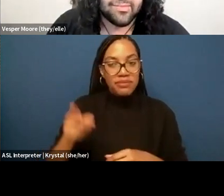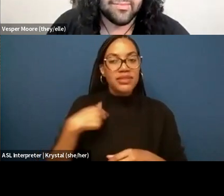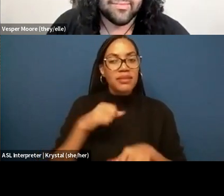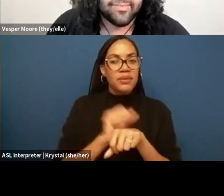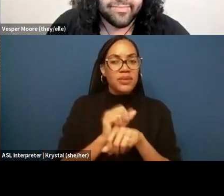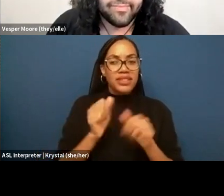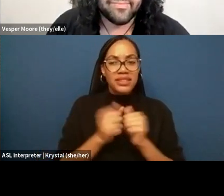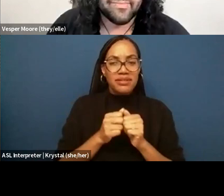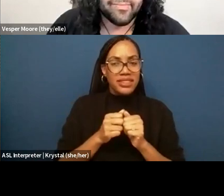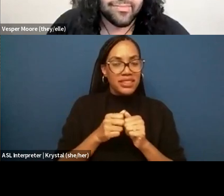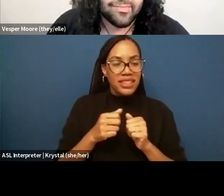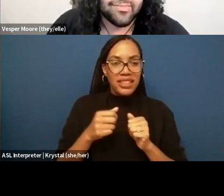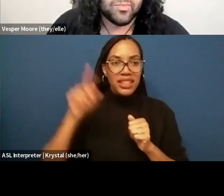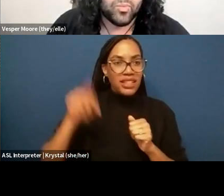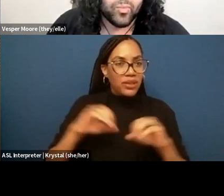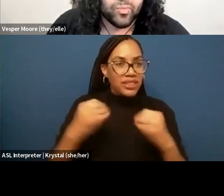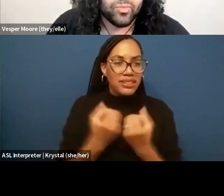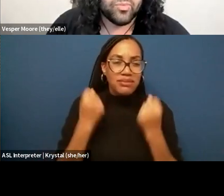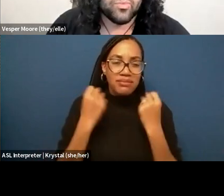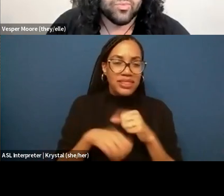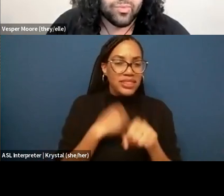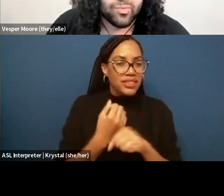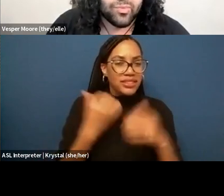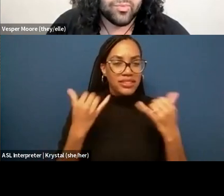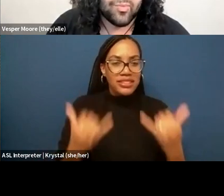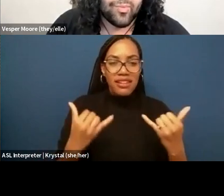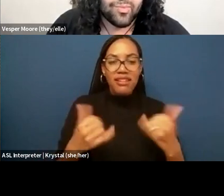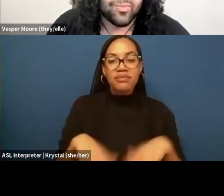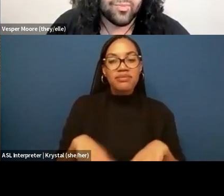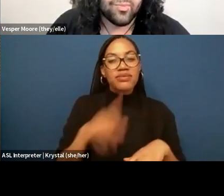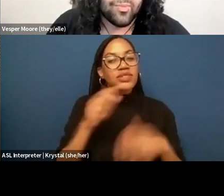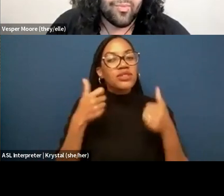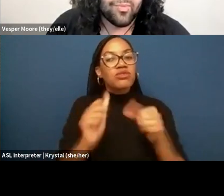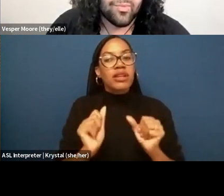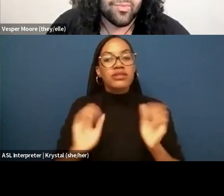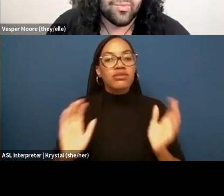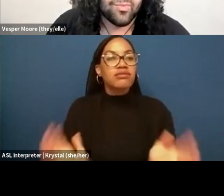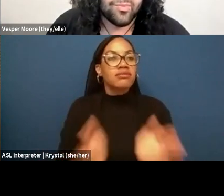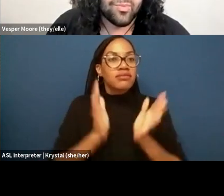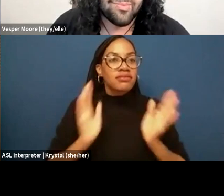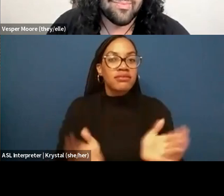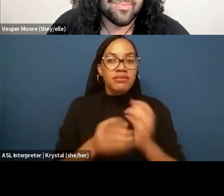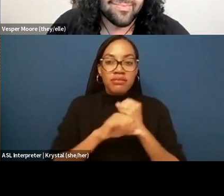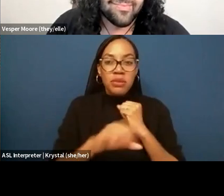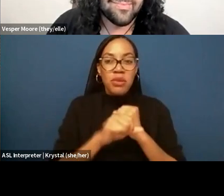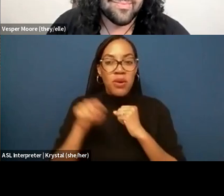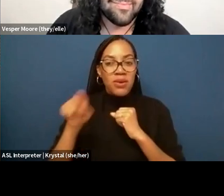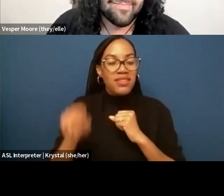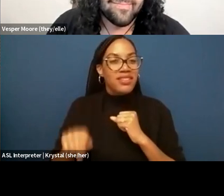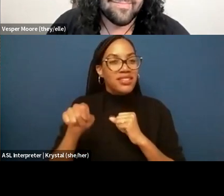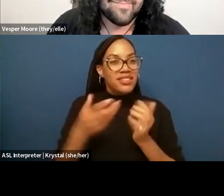and building out, and how can we promote this stuff that's happening that people just don't know about.